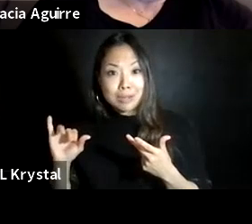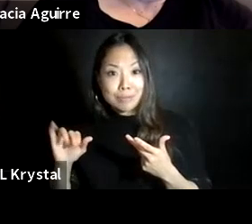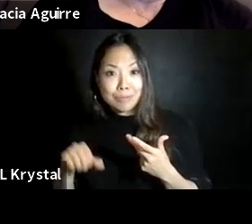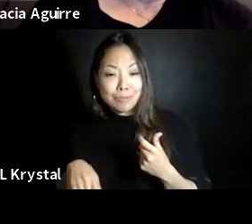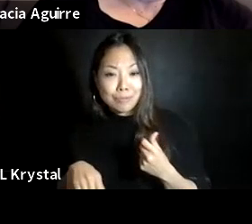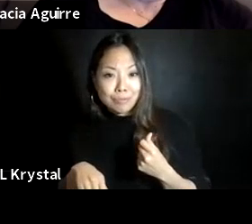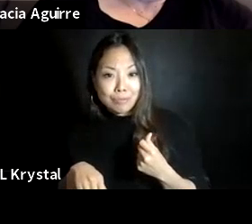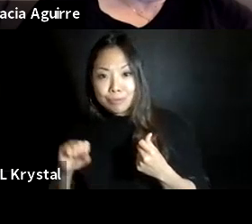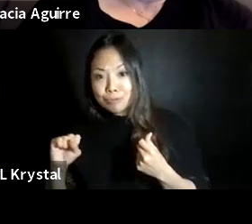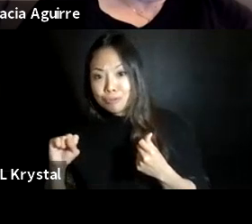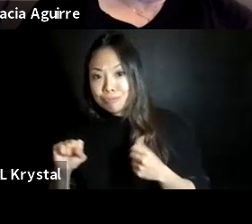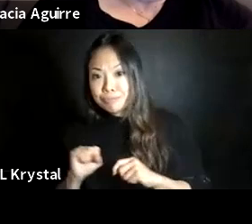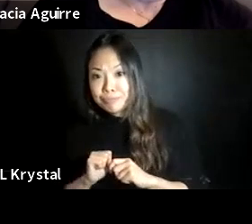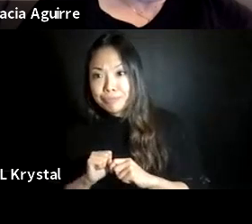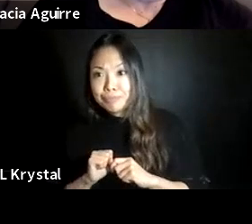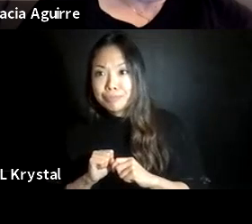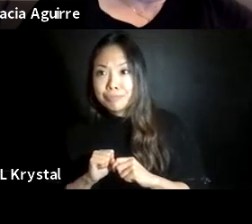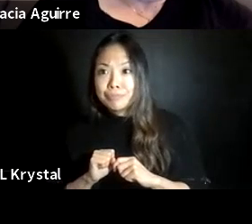Suri Yang, please